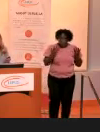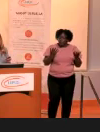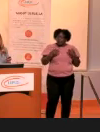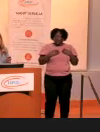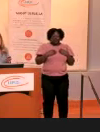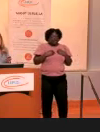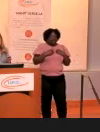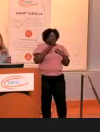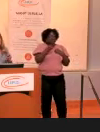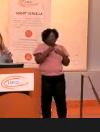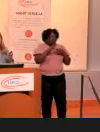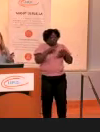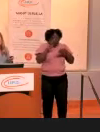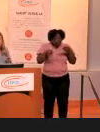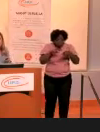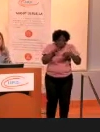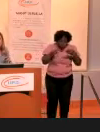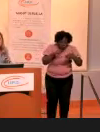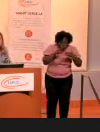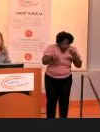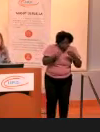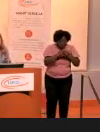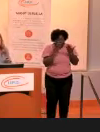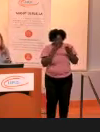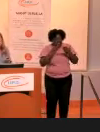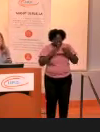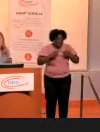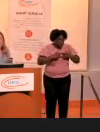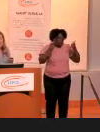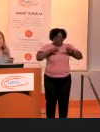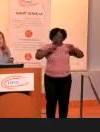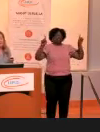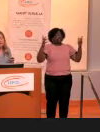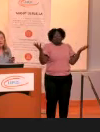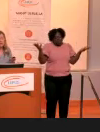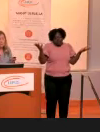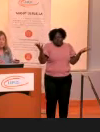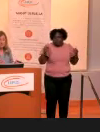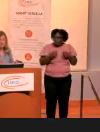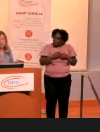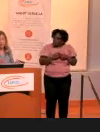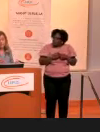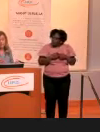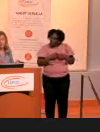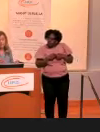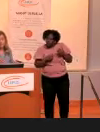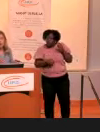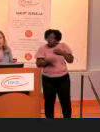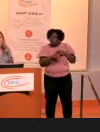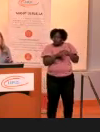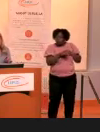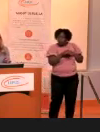these results were not statistically different. So what they could say is that CellCept or